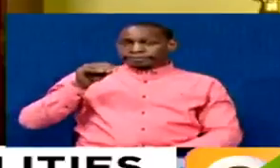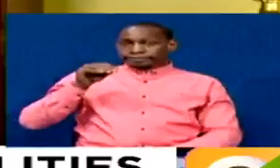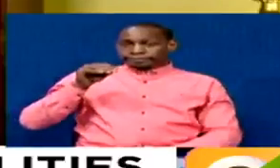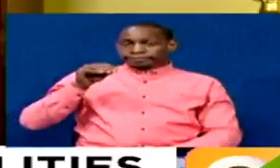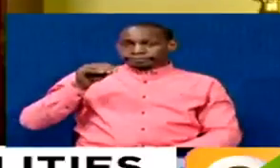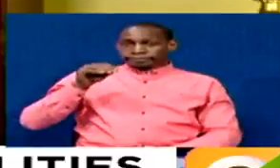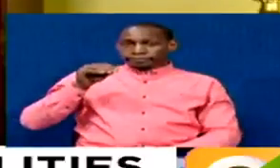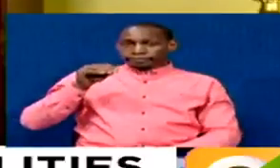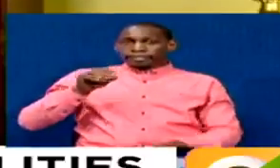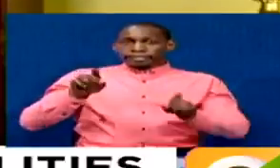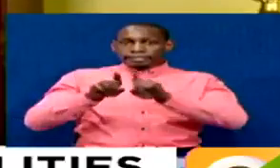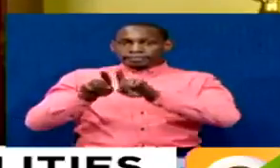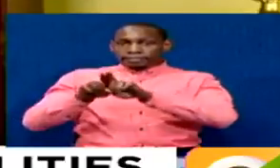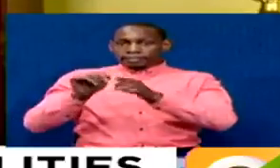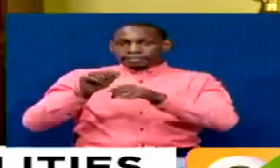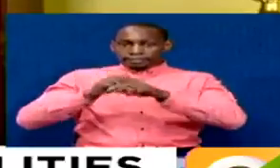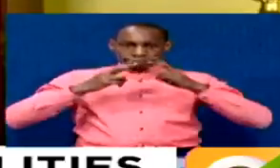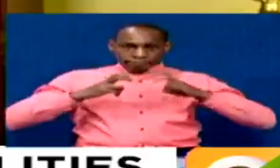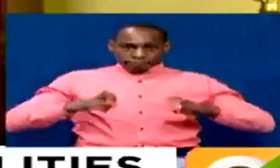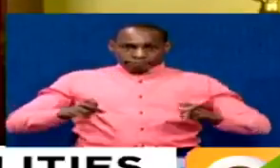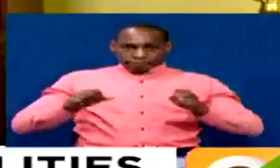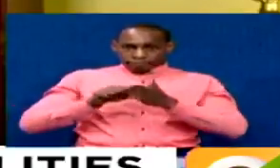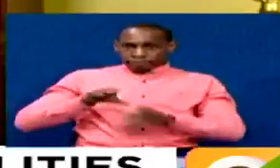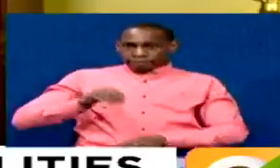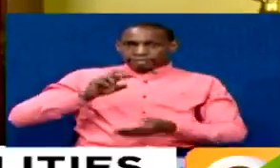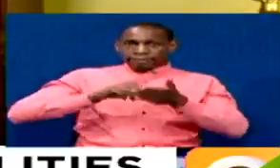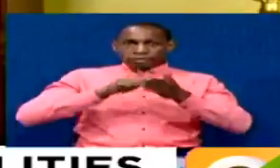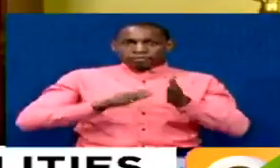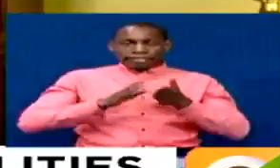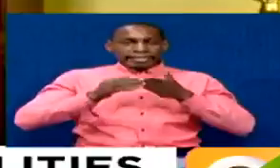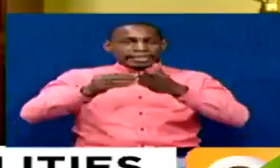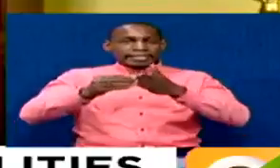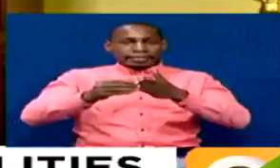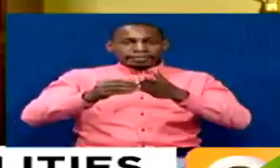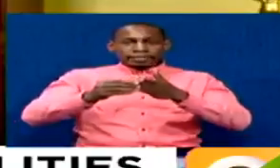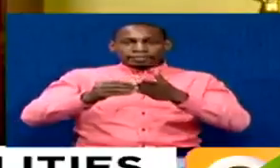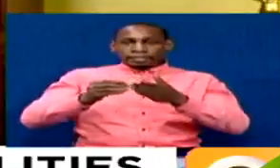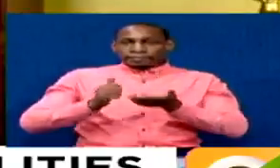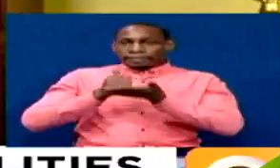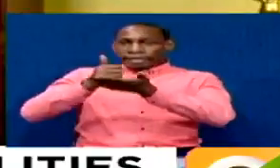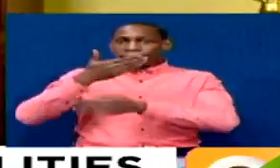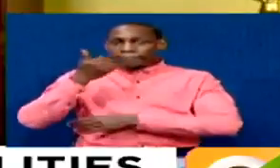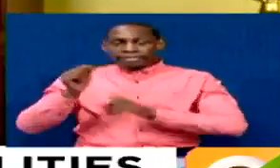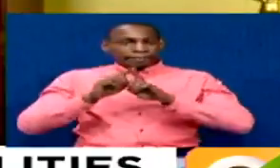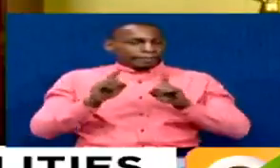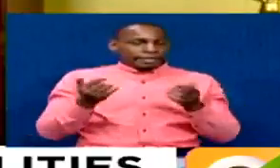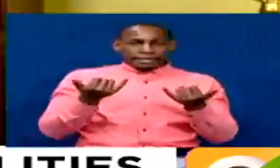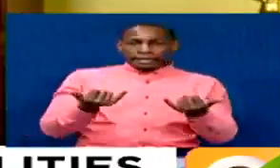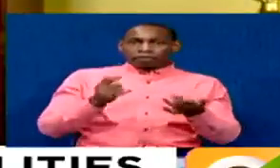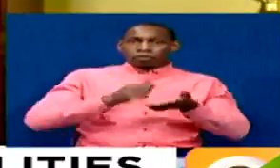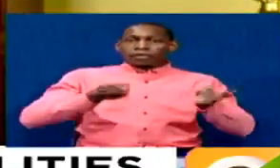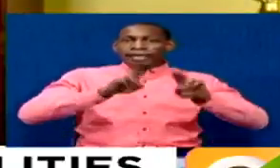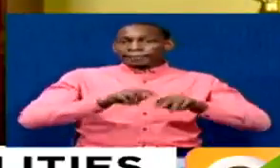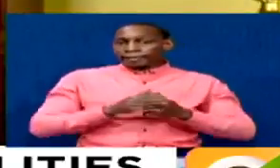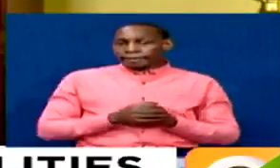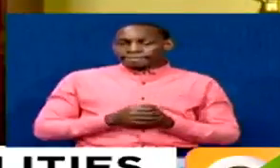And that kind of identification, of course, results to what we call proper interventions. But unfortunately, what happens